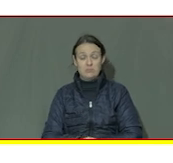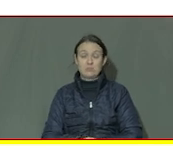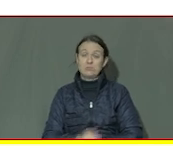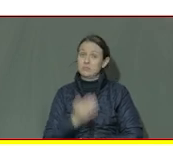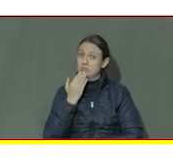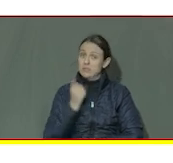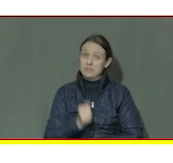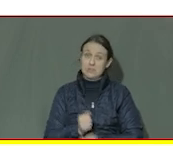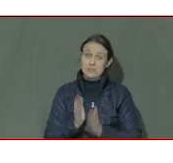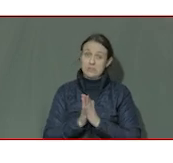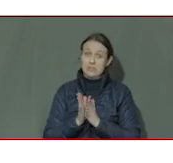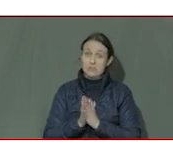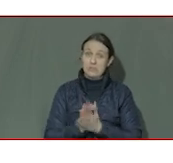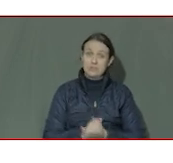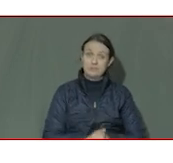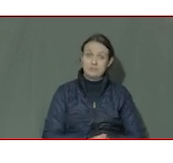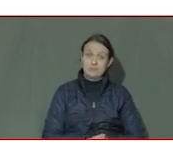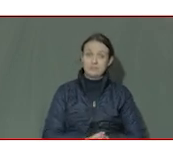Please.